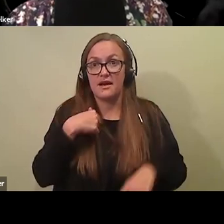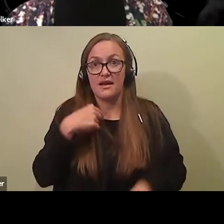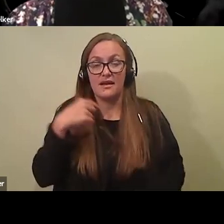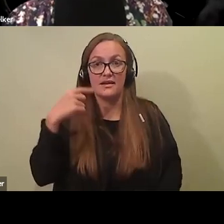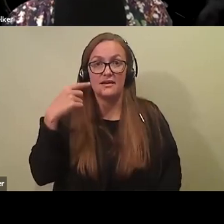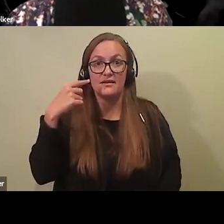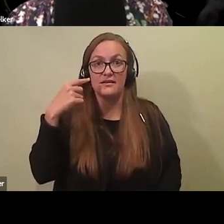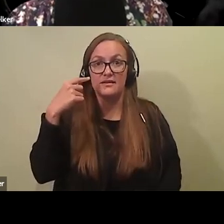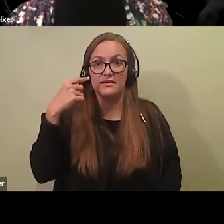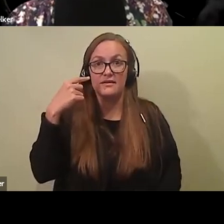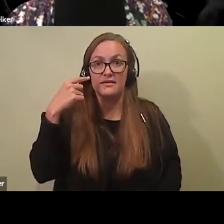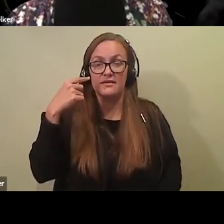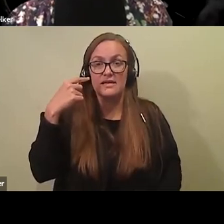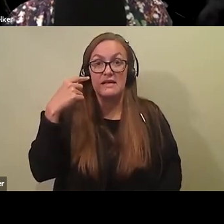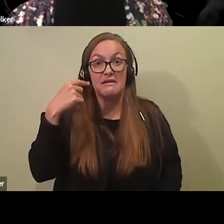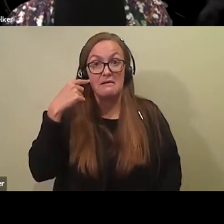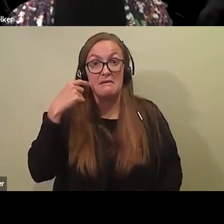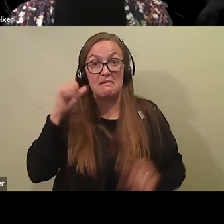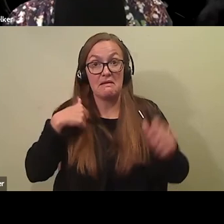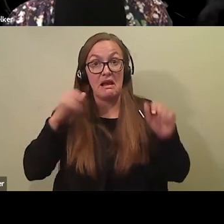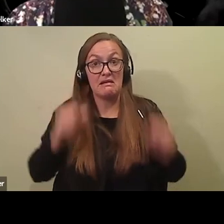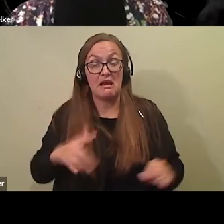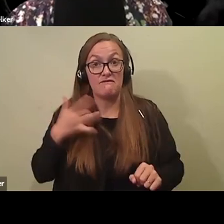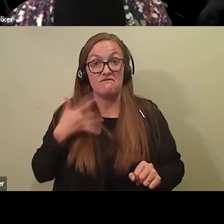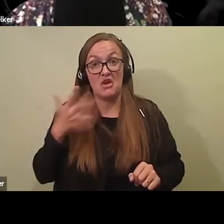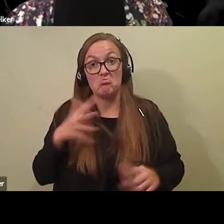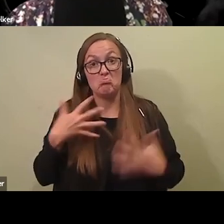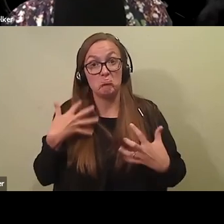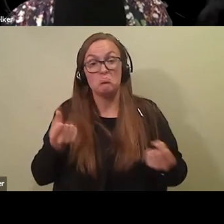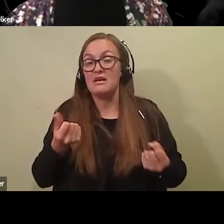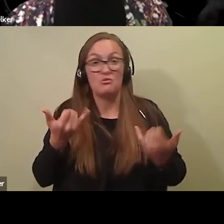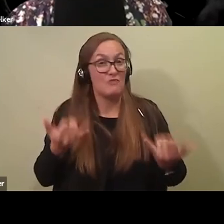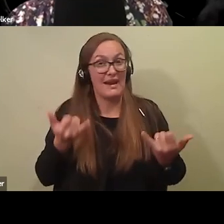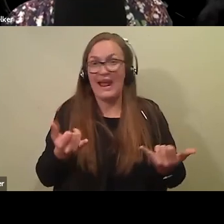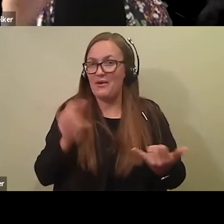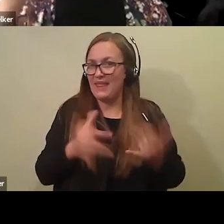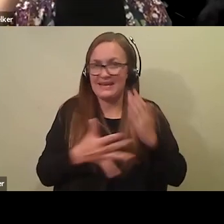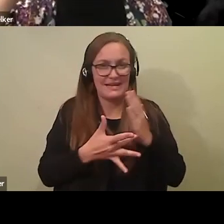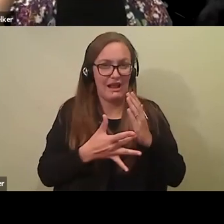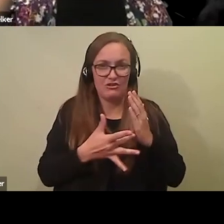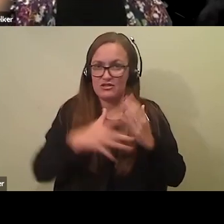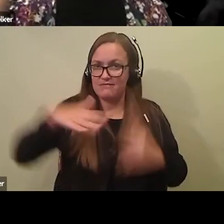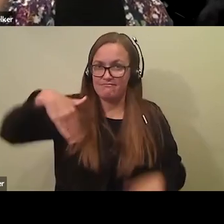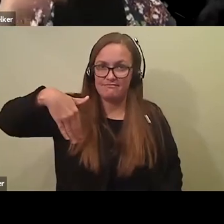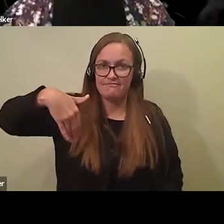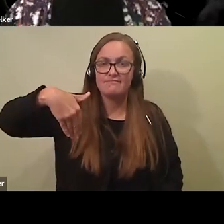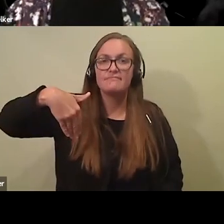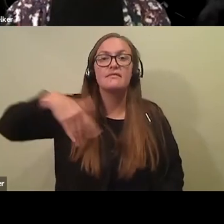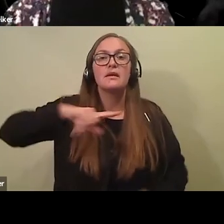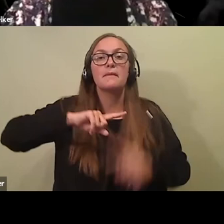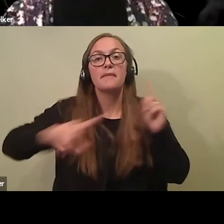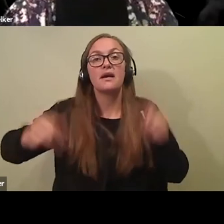I can be pretty confident that we don't have this technology yet. Right. And if we